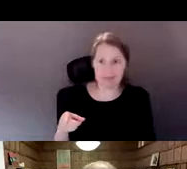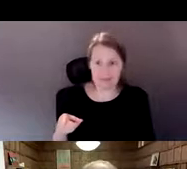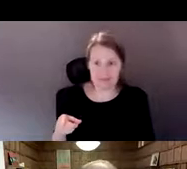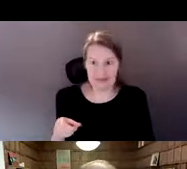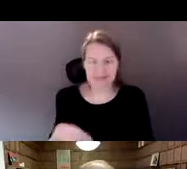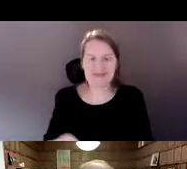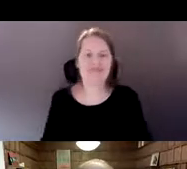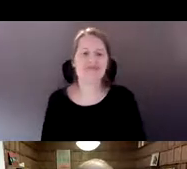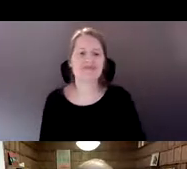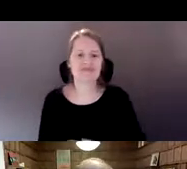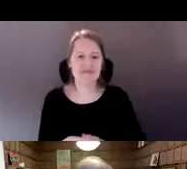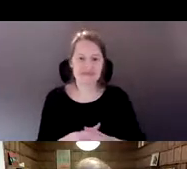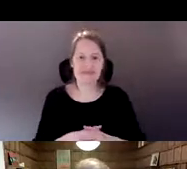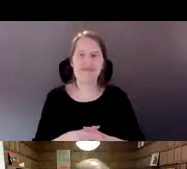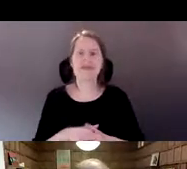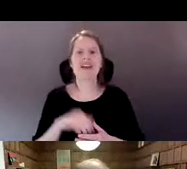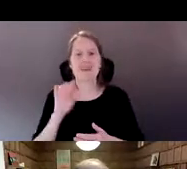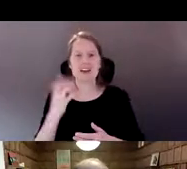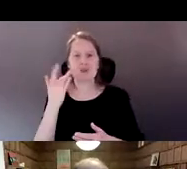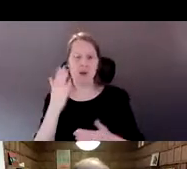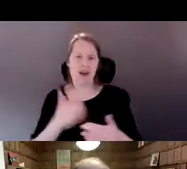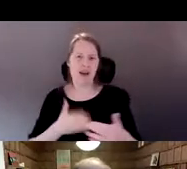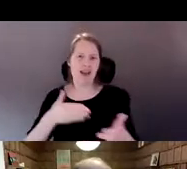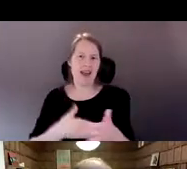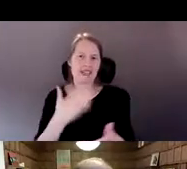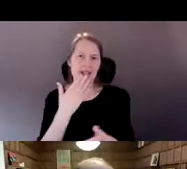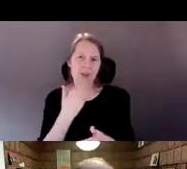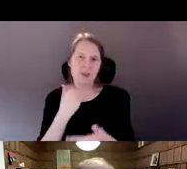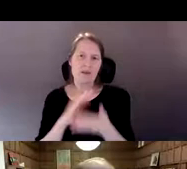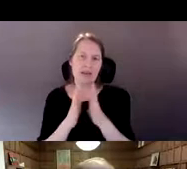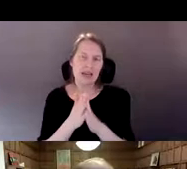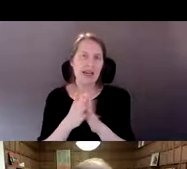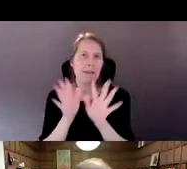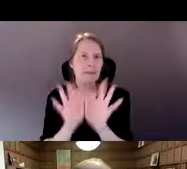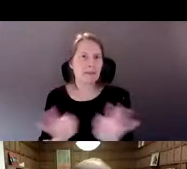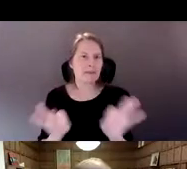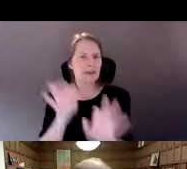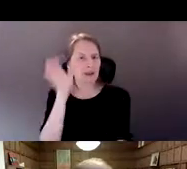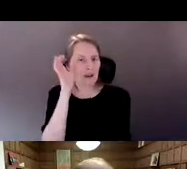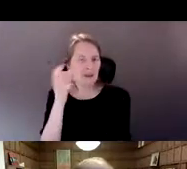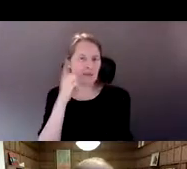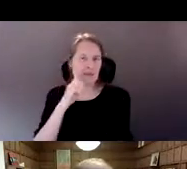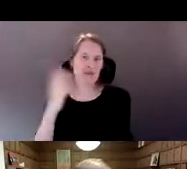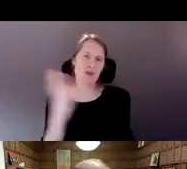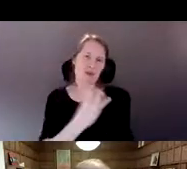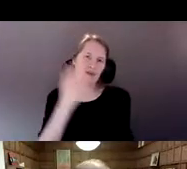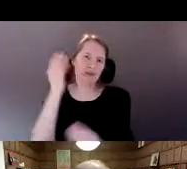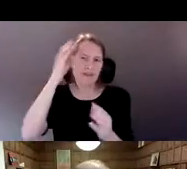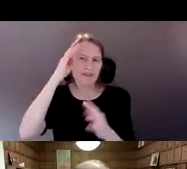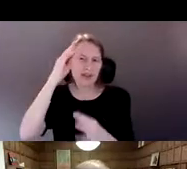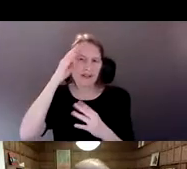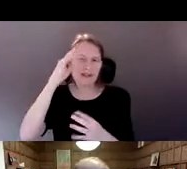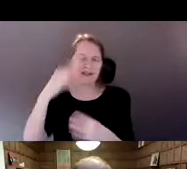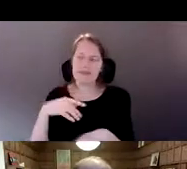what made anti-Judaism a key concept in Western thought, a concept in constantly